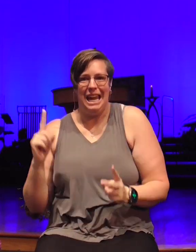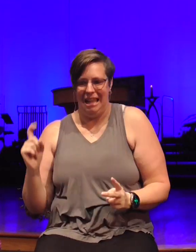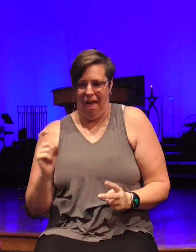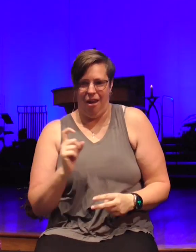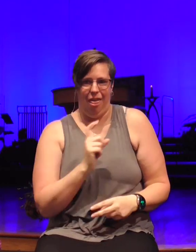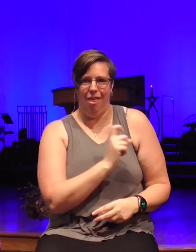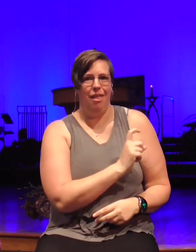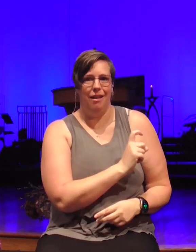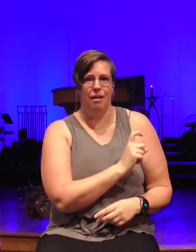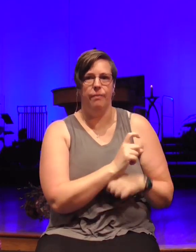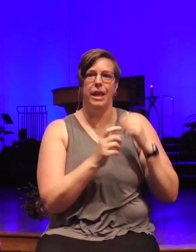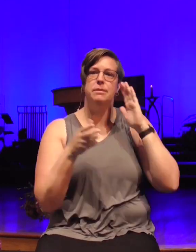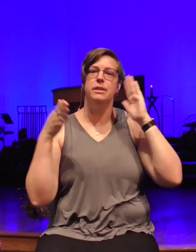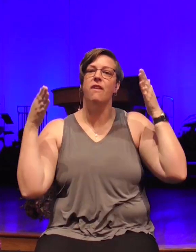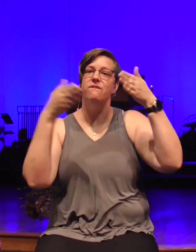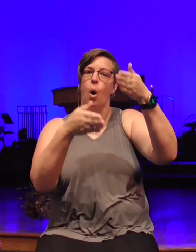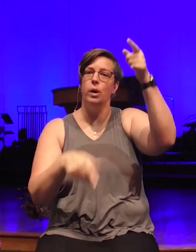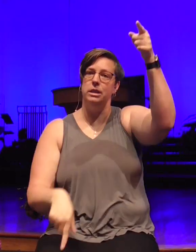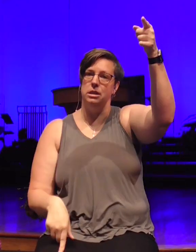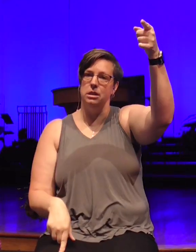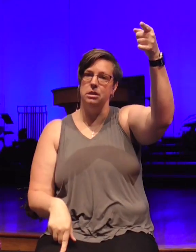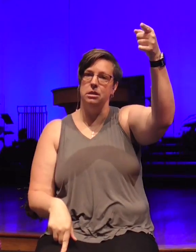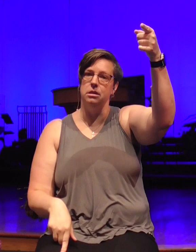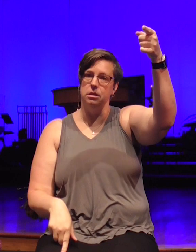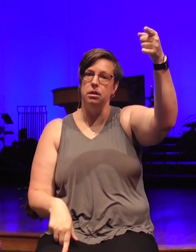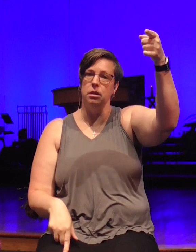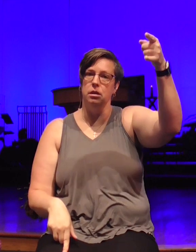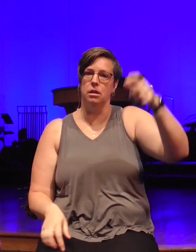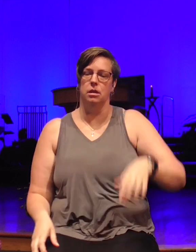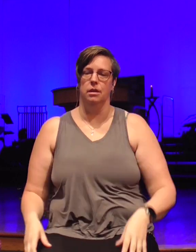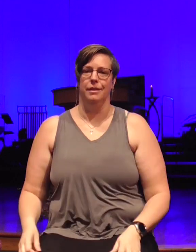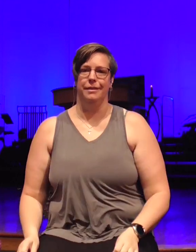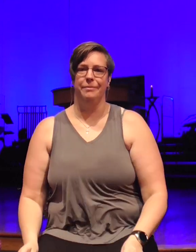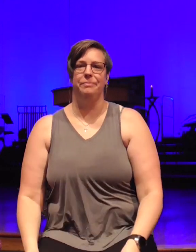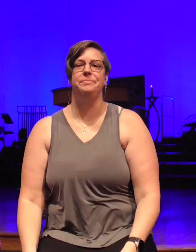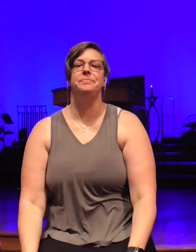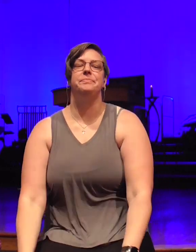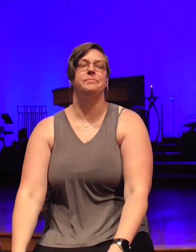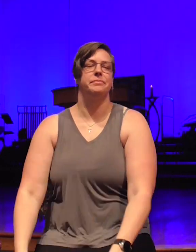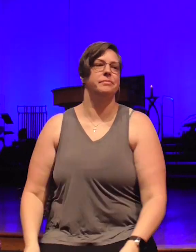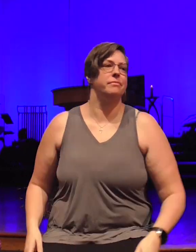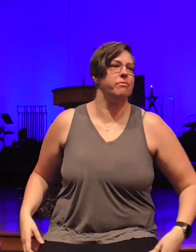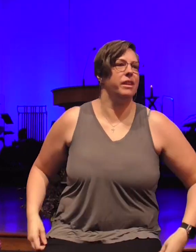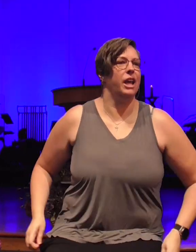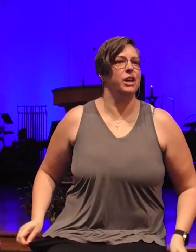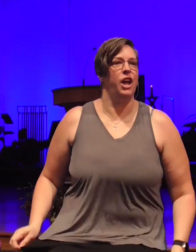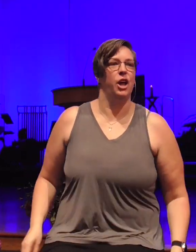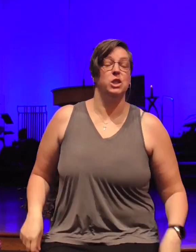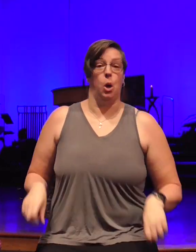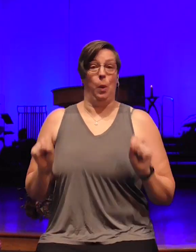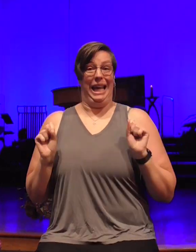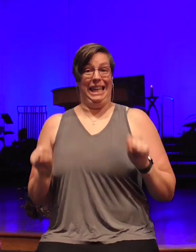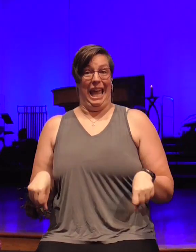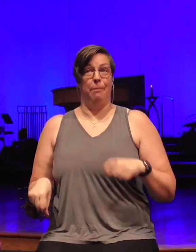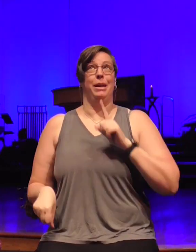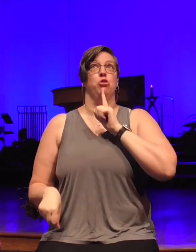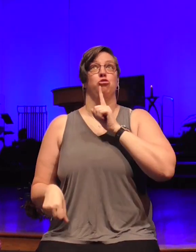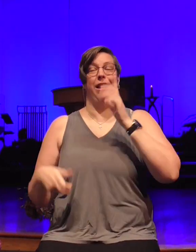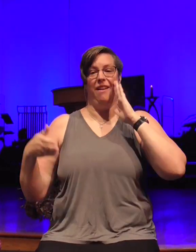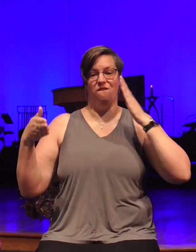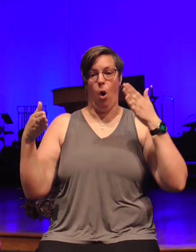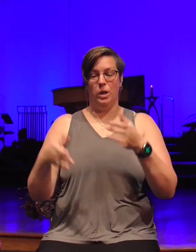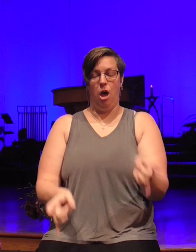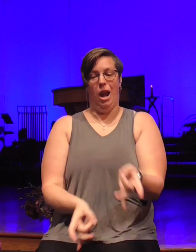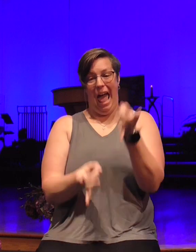That's all about focus. It's all about focus. So we can be really focused on how horrible it